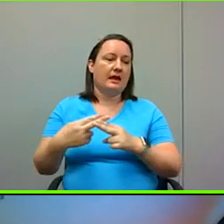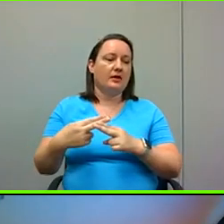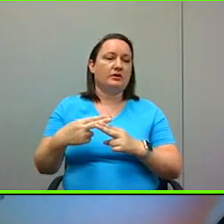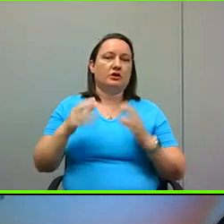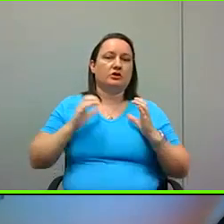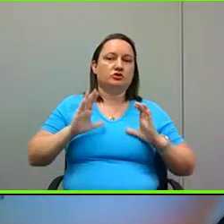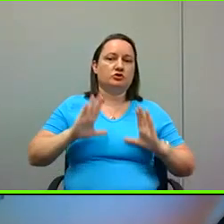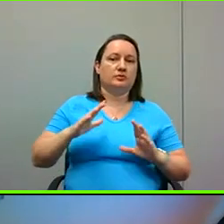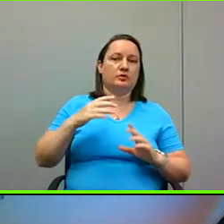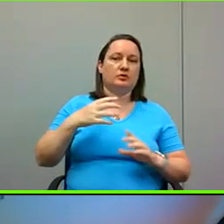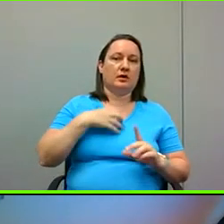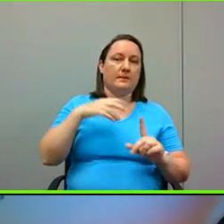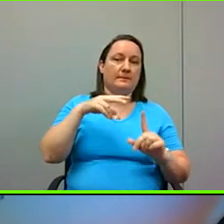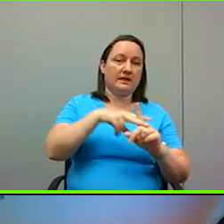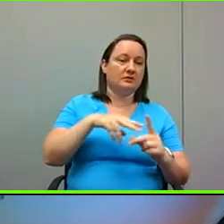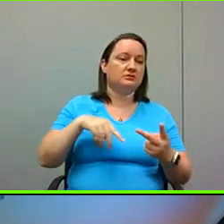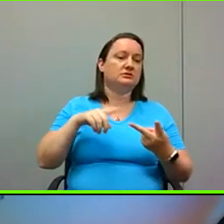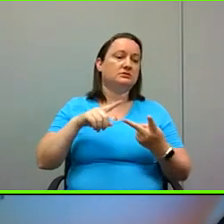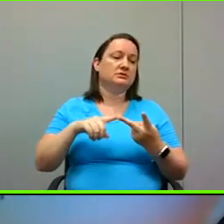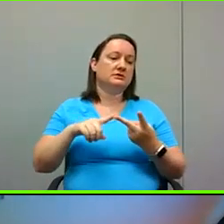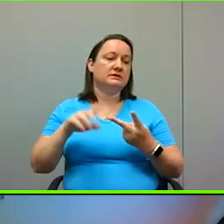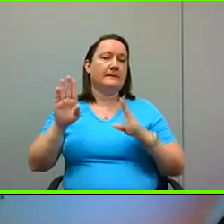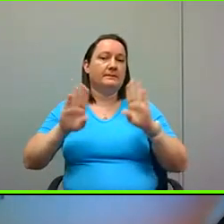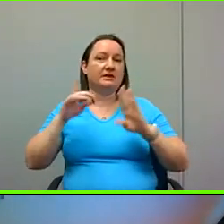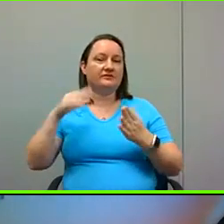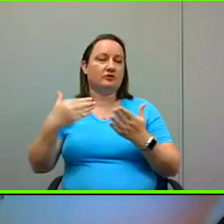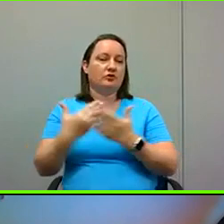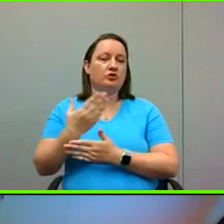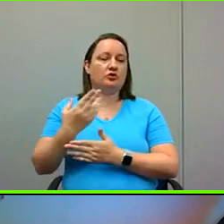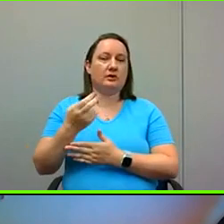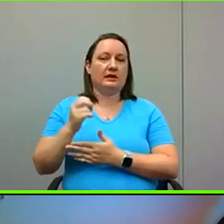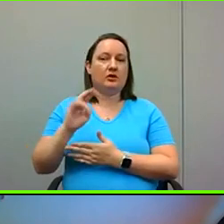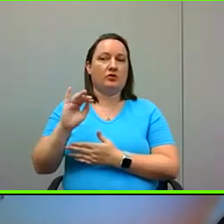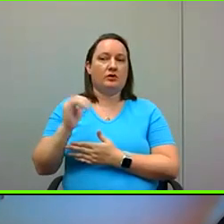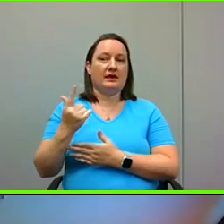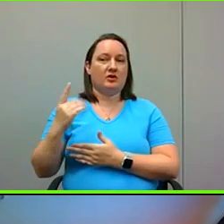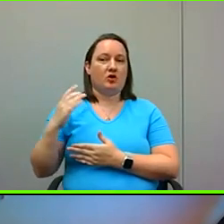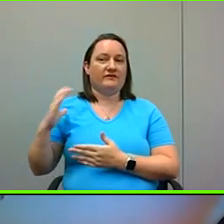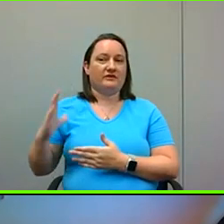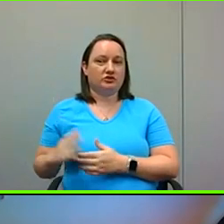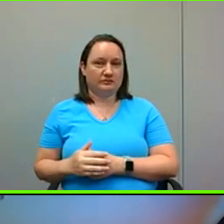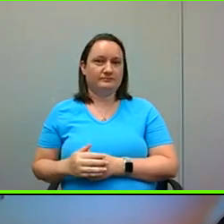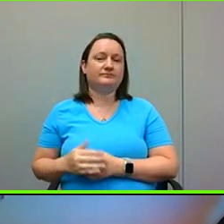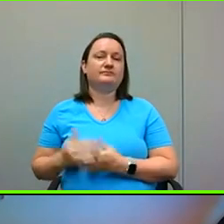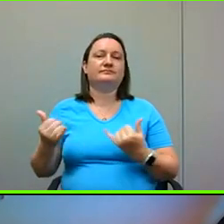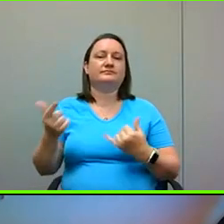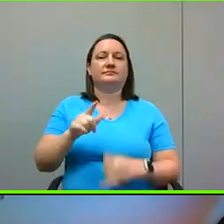So take it away, Leah. I'm sorry. It's okay.